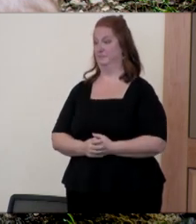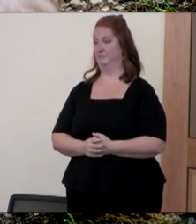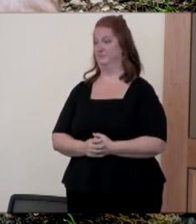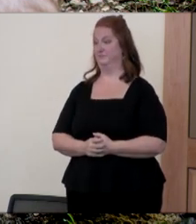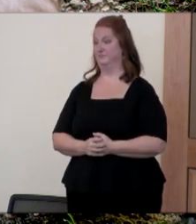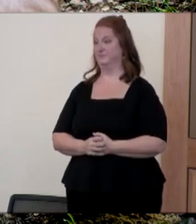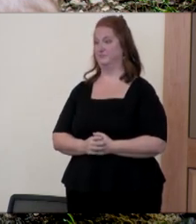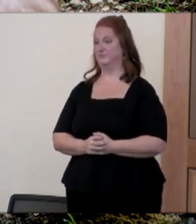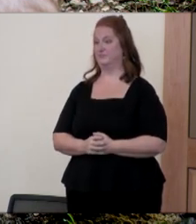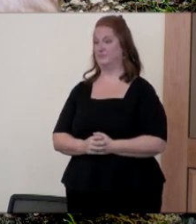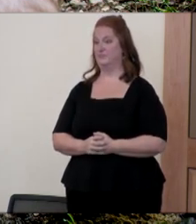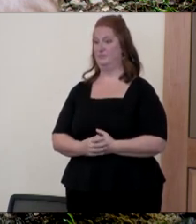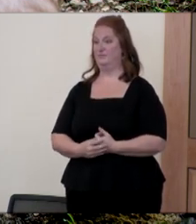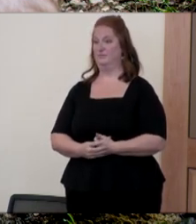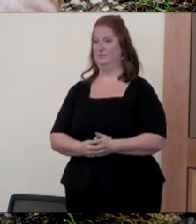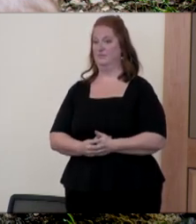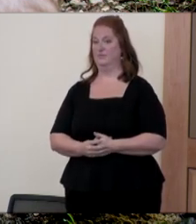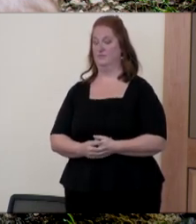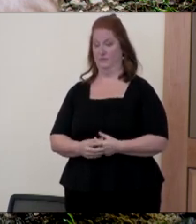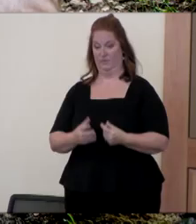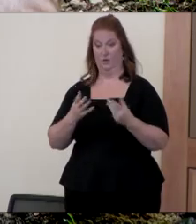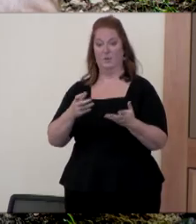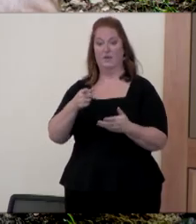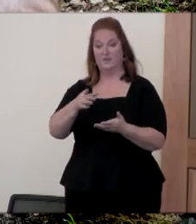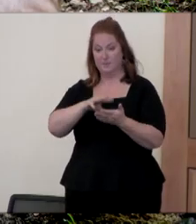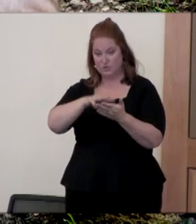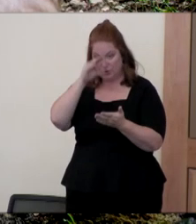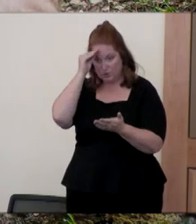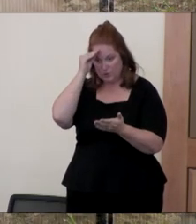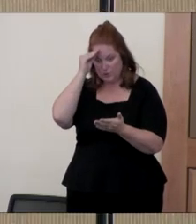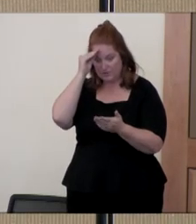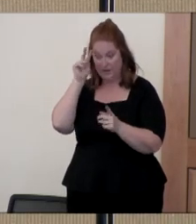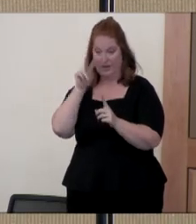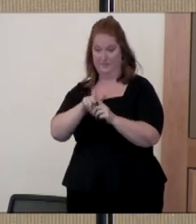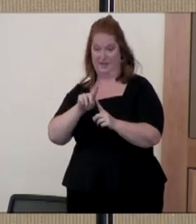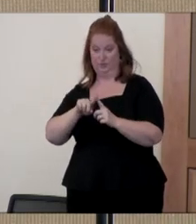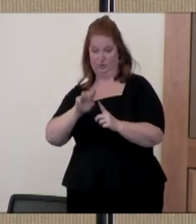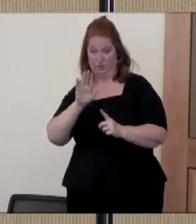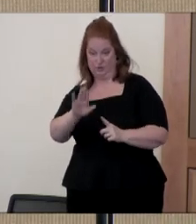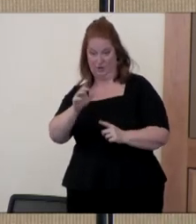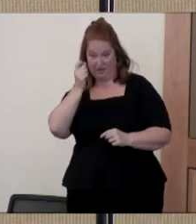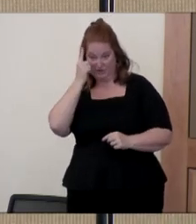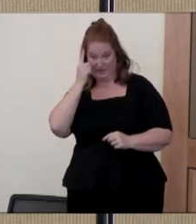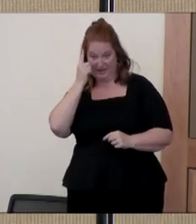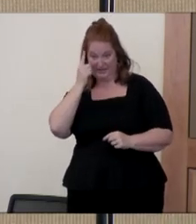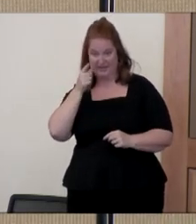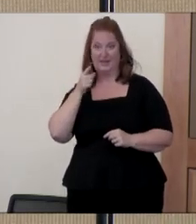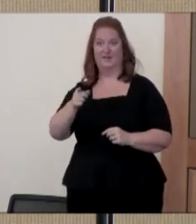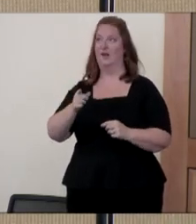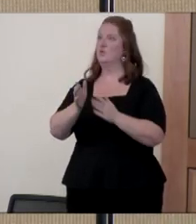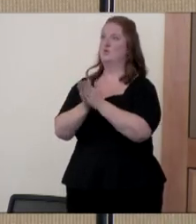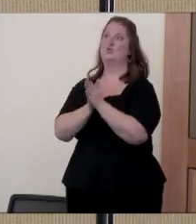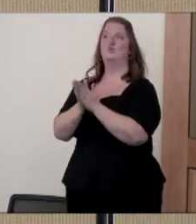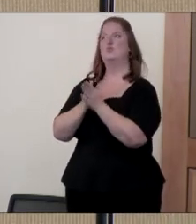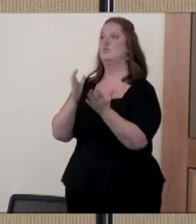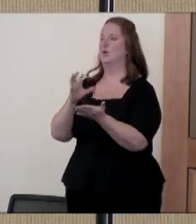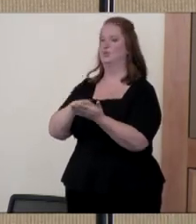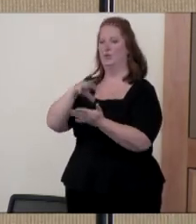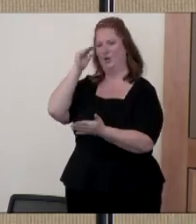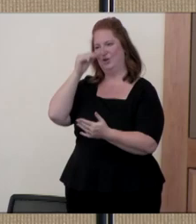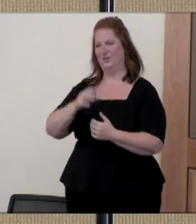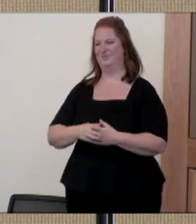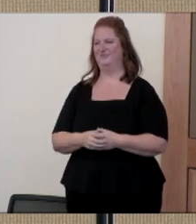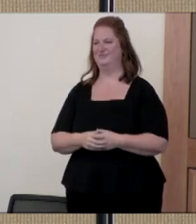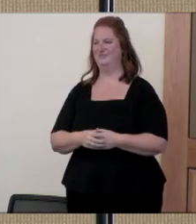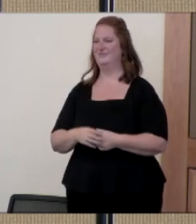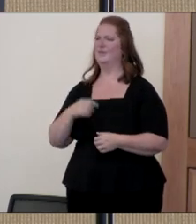Provide a context in which what you want someone to learn makes sense to them, and then they're going to want to learn it. And we're going